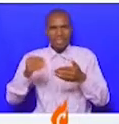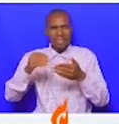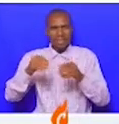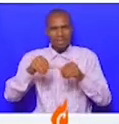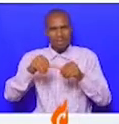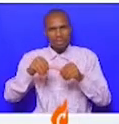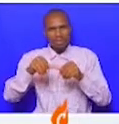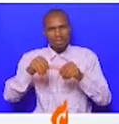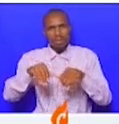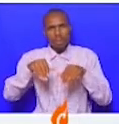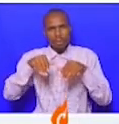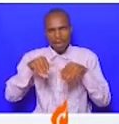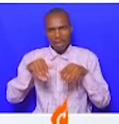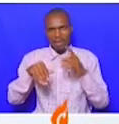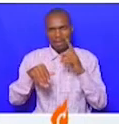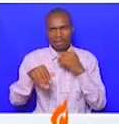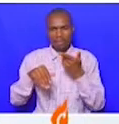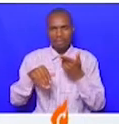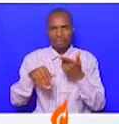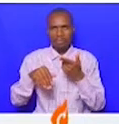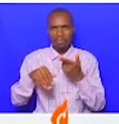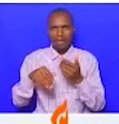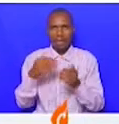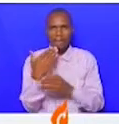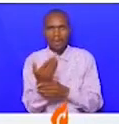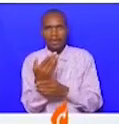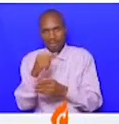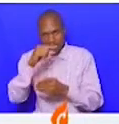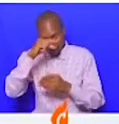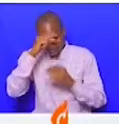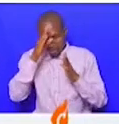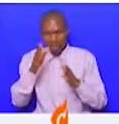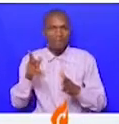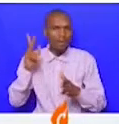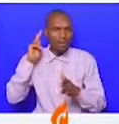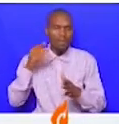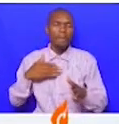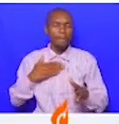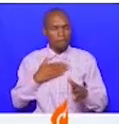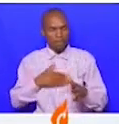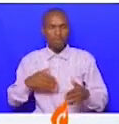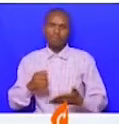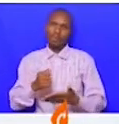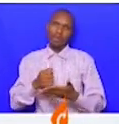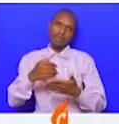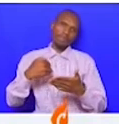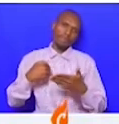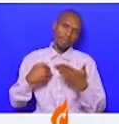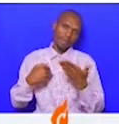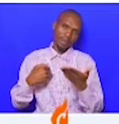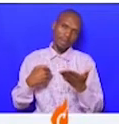ese ase simba rat aki koranje tokony no